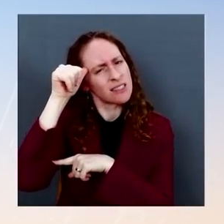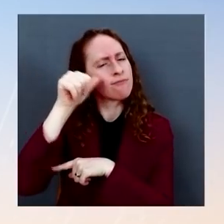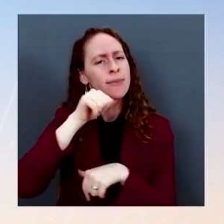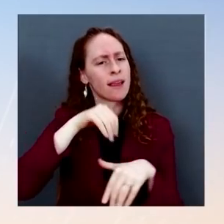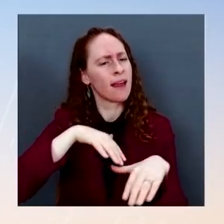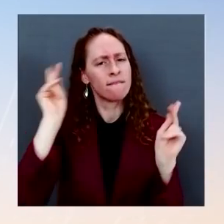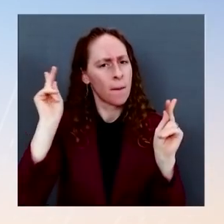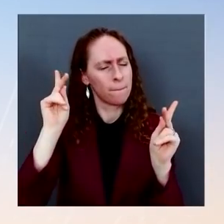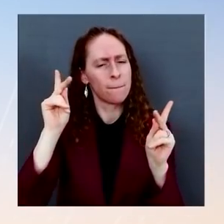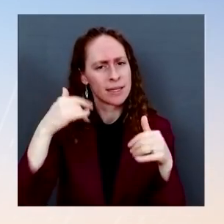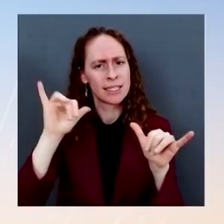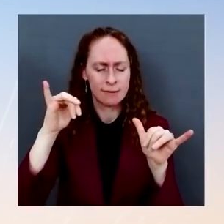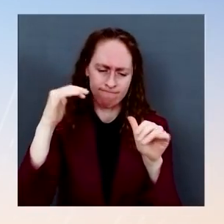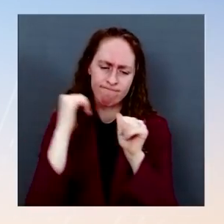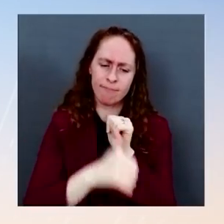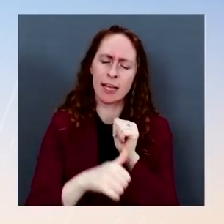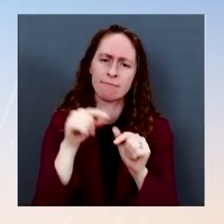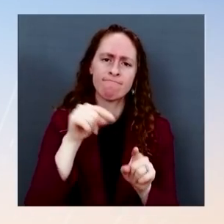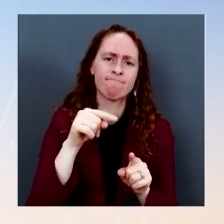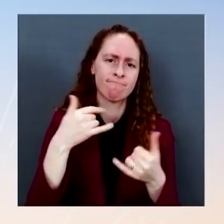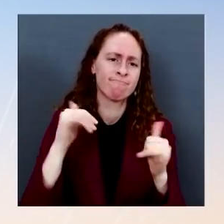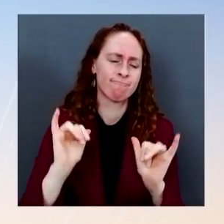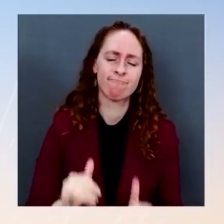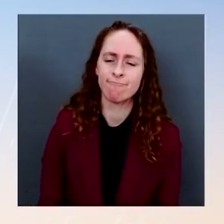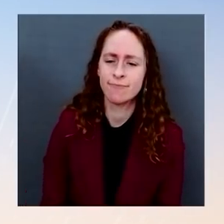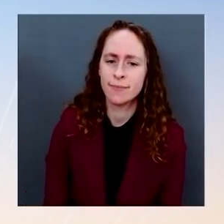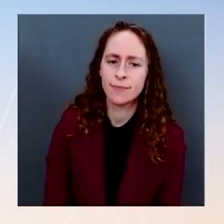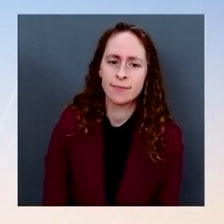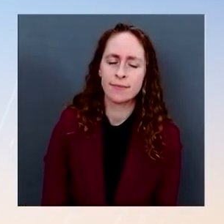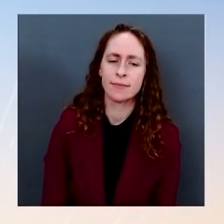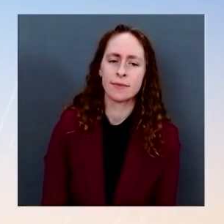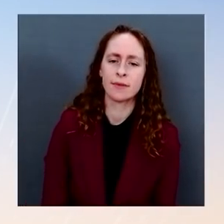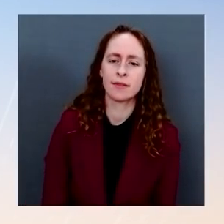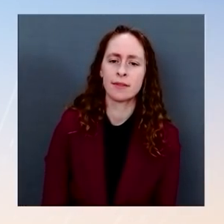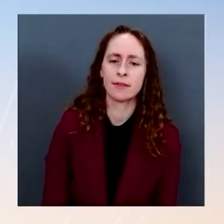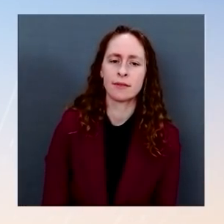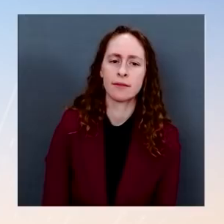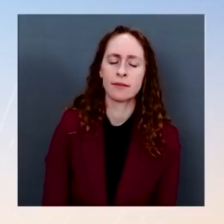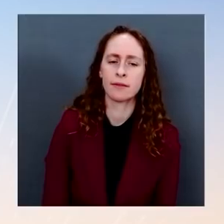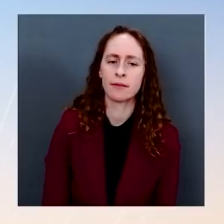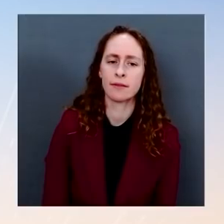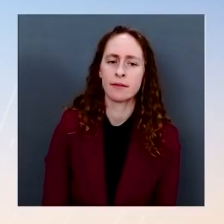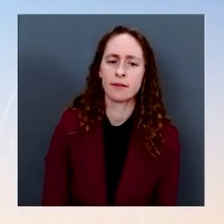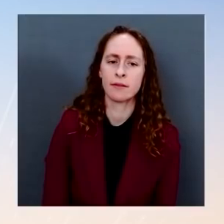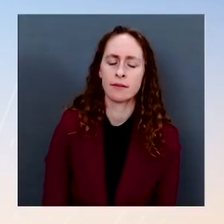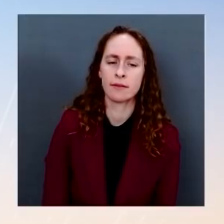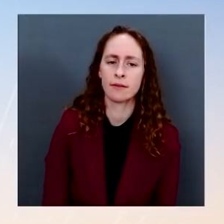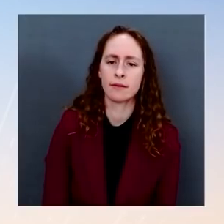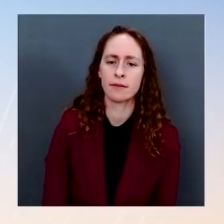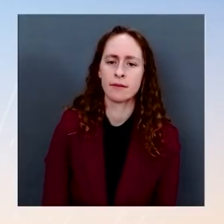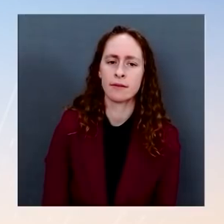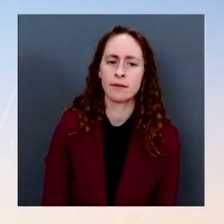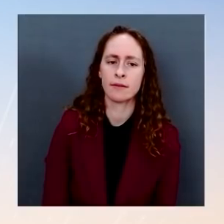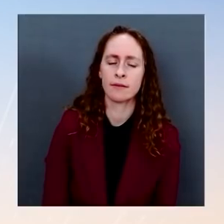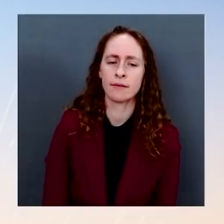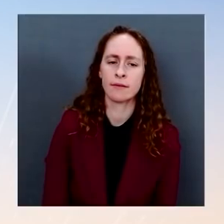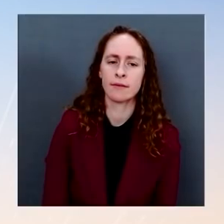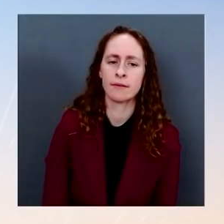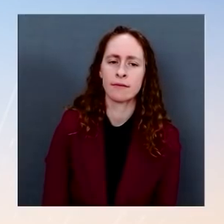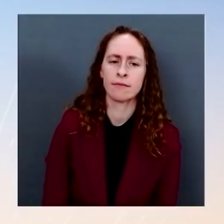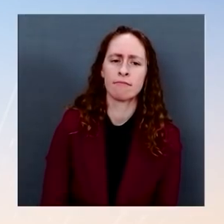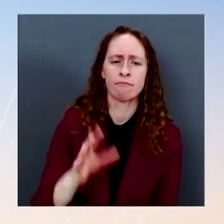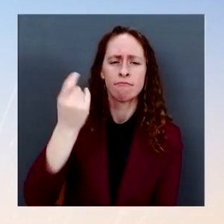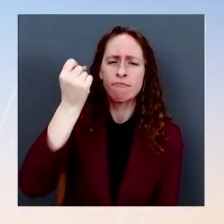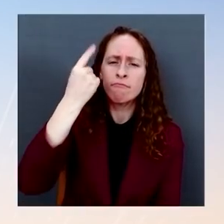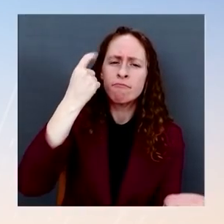rejected. It was kind of a process that was underway. What is the process now? Are you working through proposals? Is staff dealing with policy